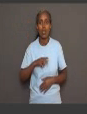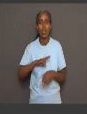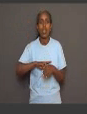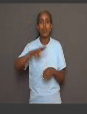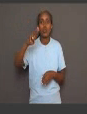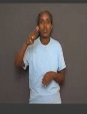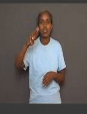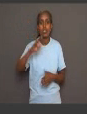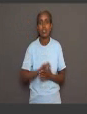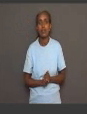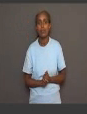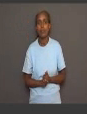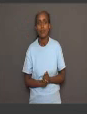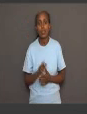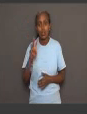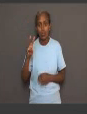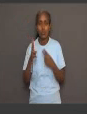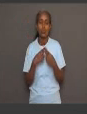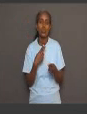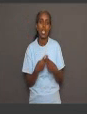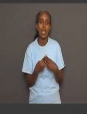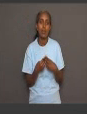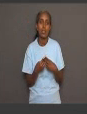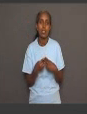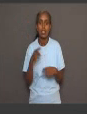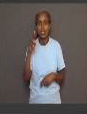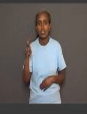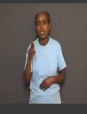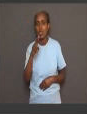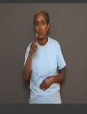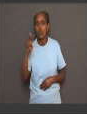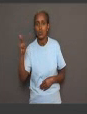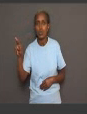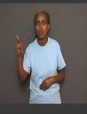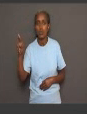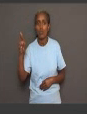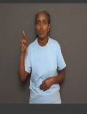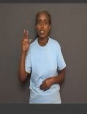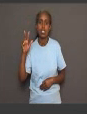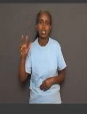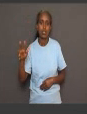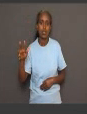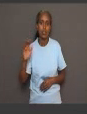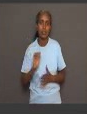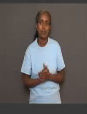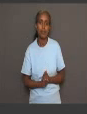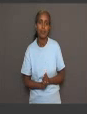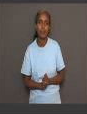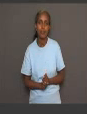hypotenuse as 2 times the square root of 3.